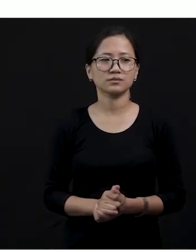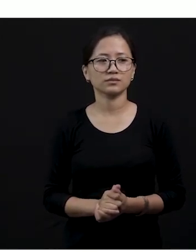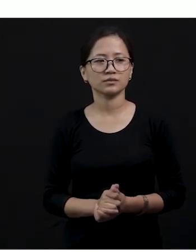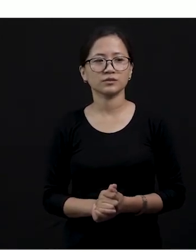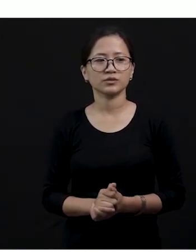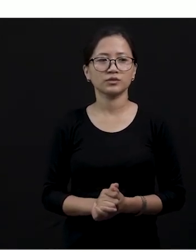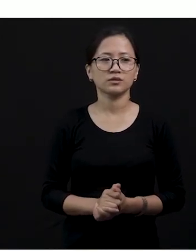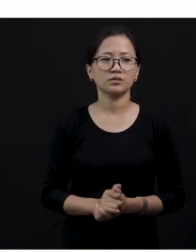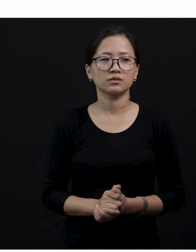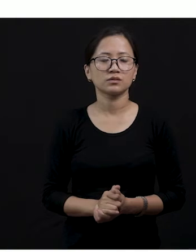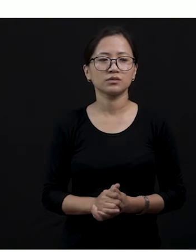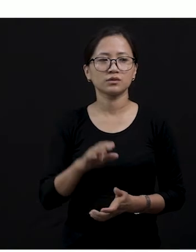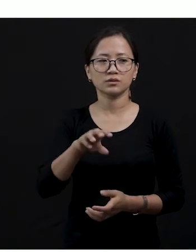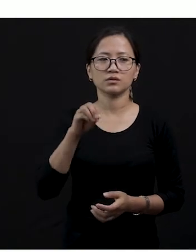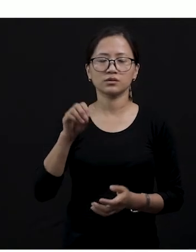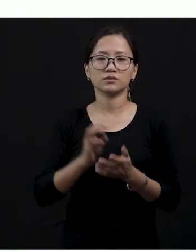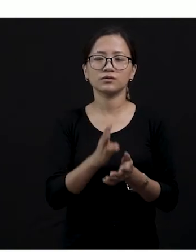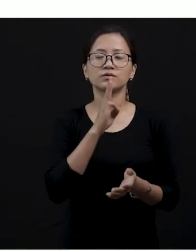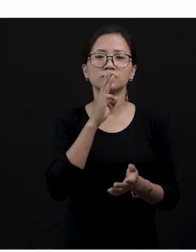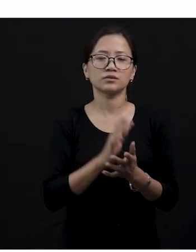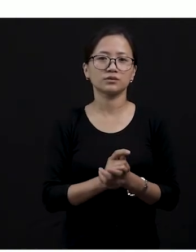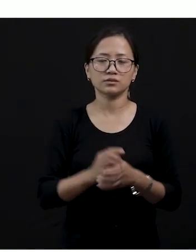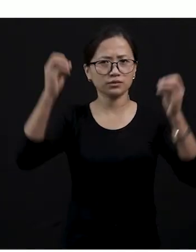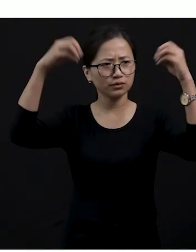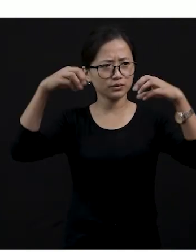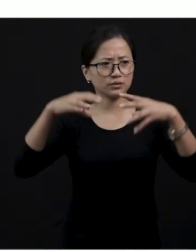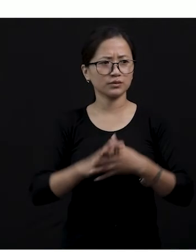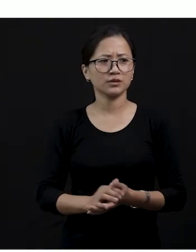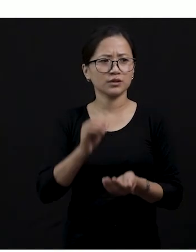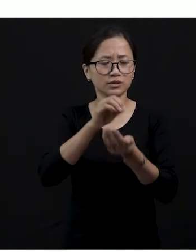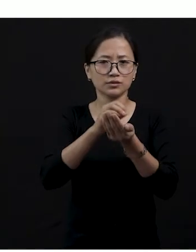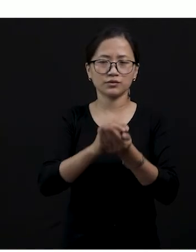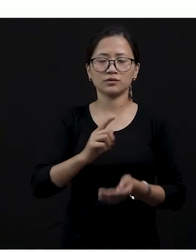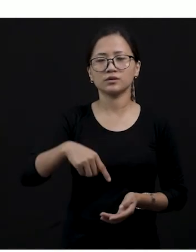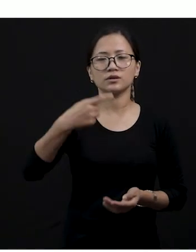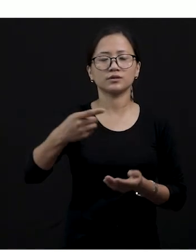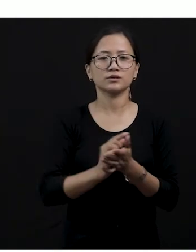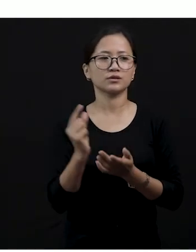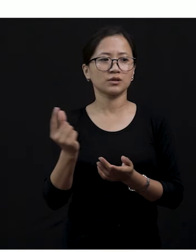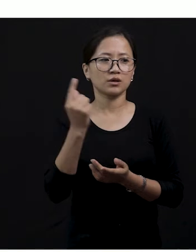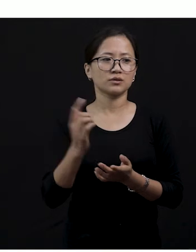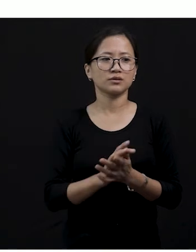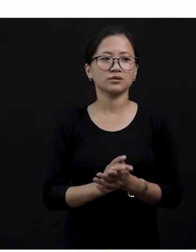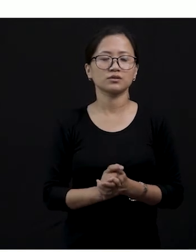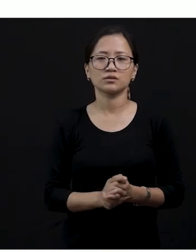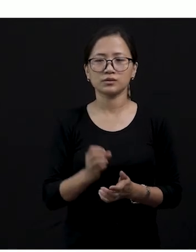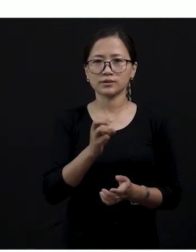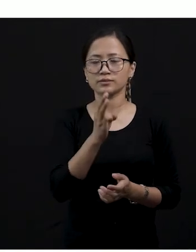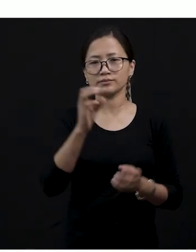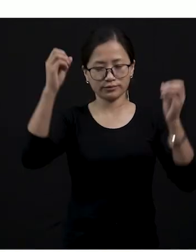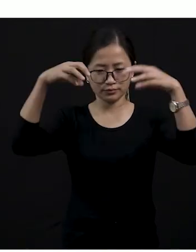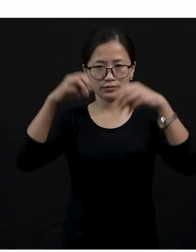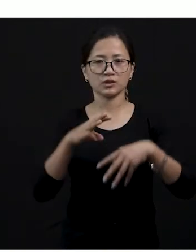harvesting. Collecting rainwater and storing it for later use is called rainwater